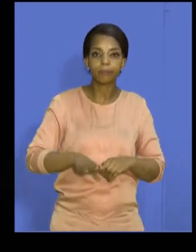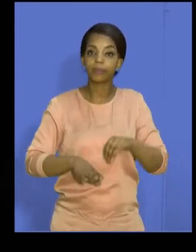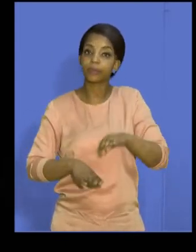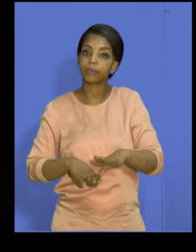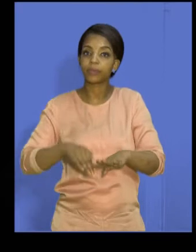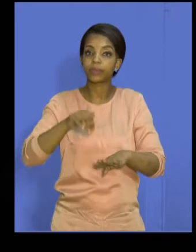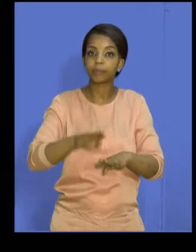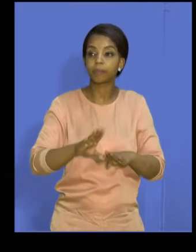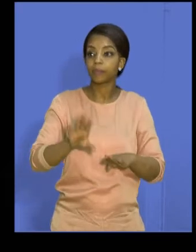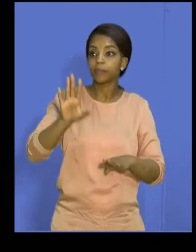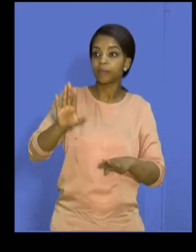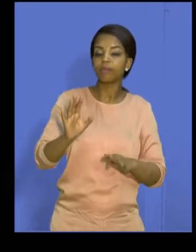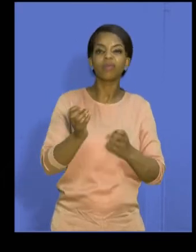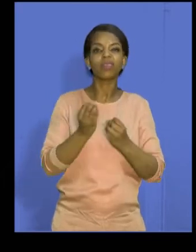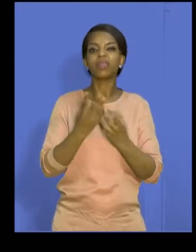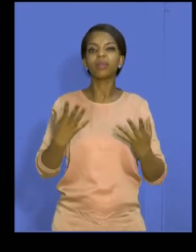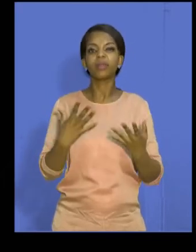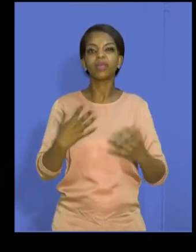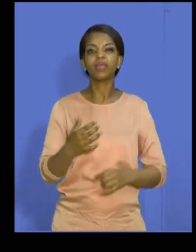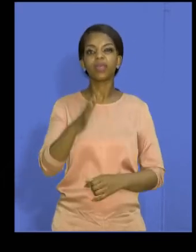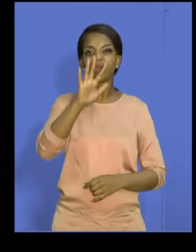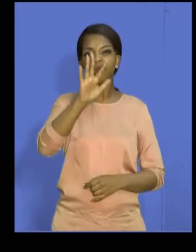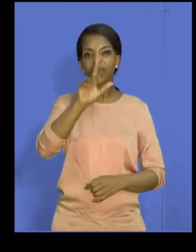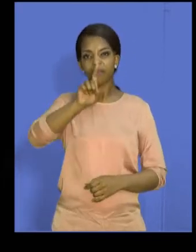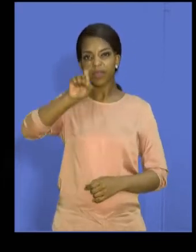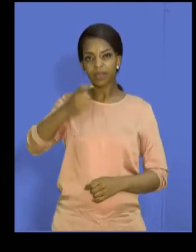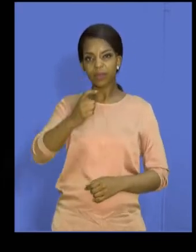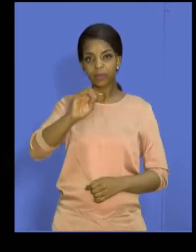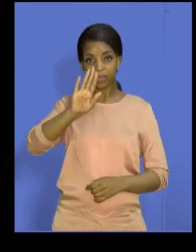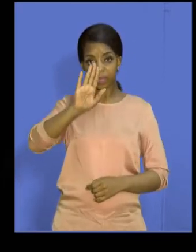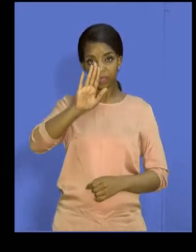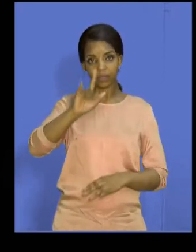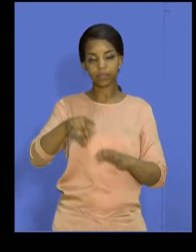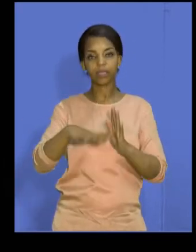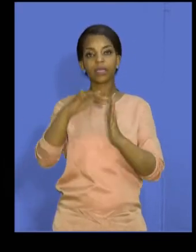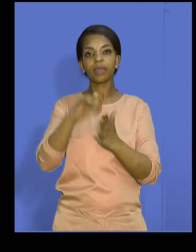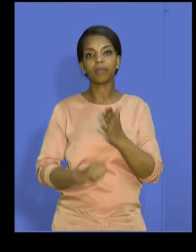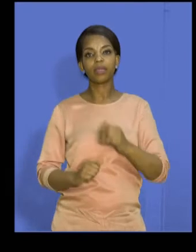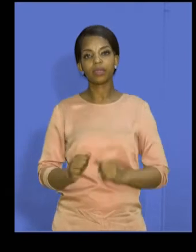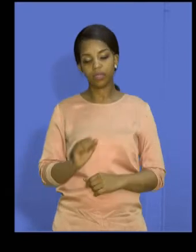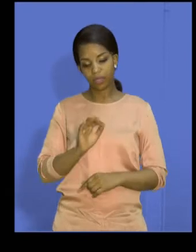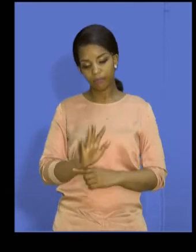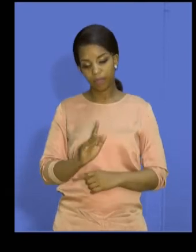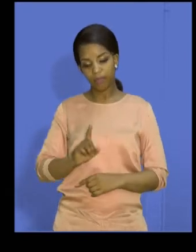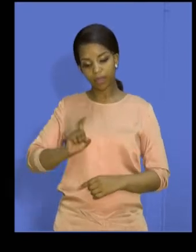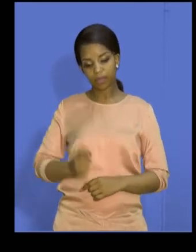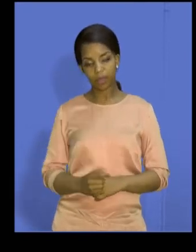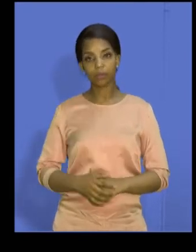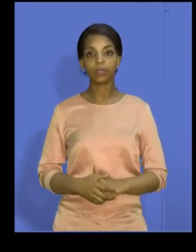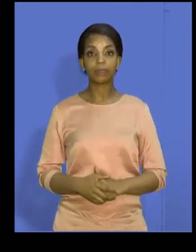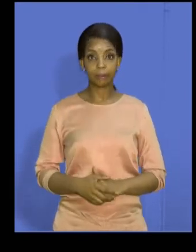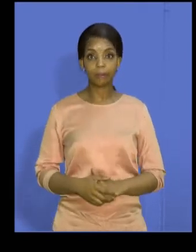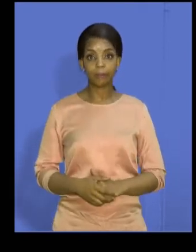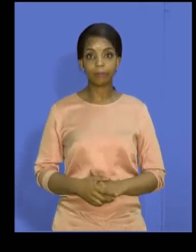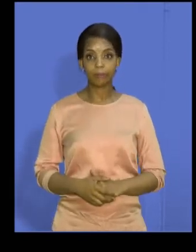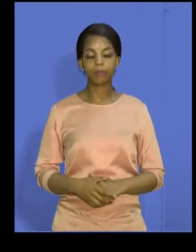be 5,000 minus 5,000, right? And you divide this.